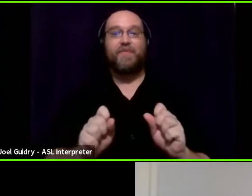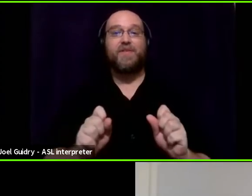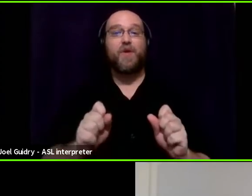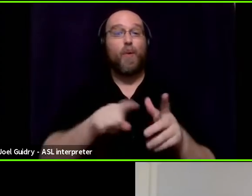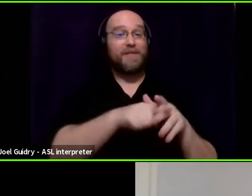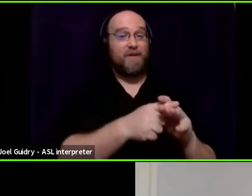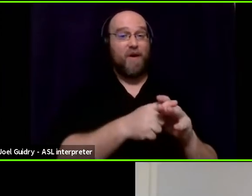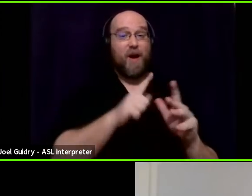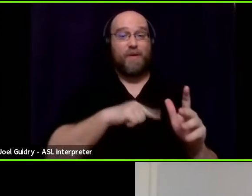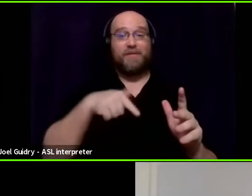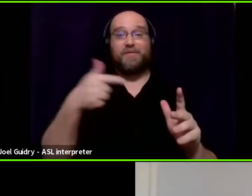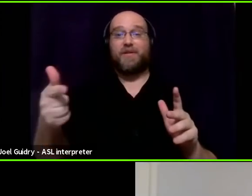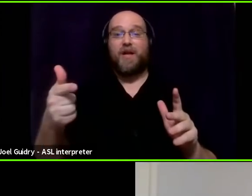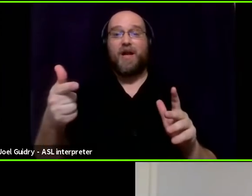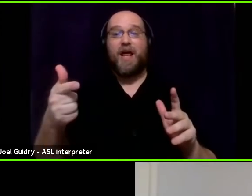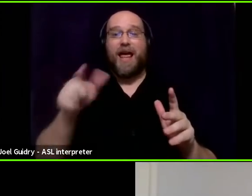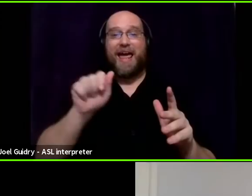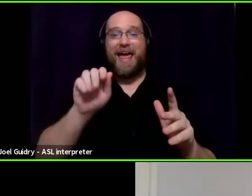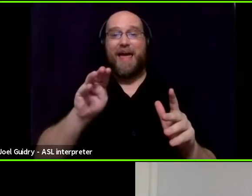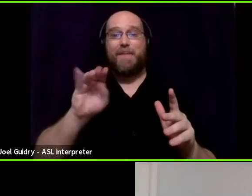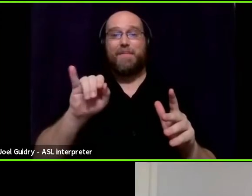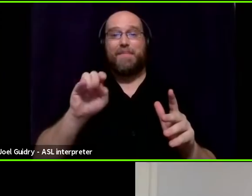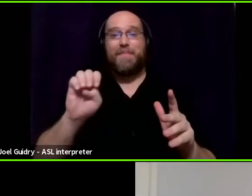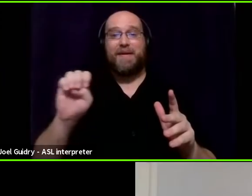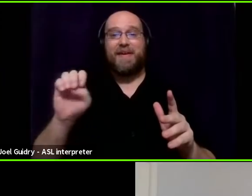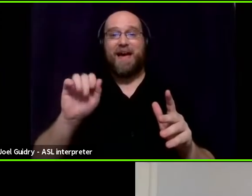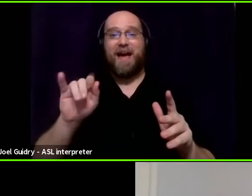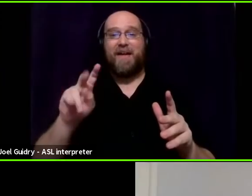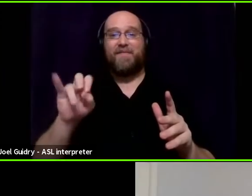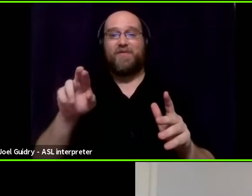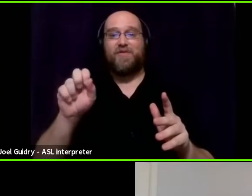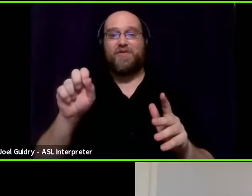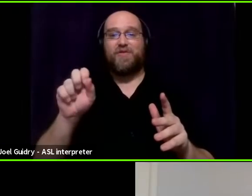General Counsel, Amy Iverson. Thanks, Larry.